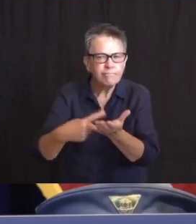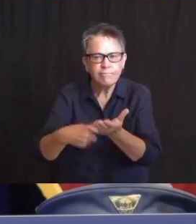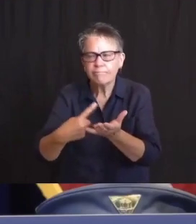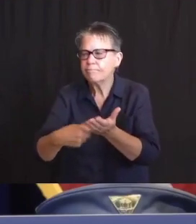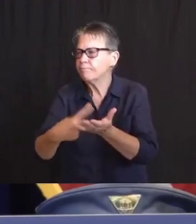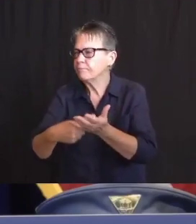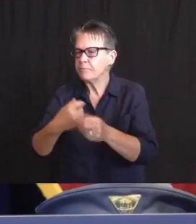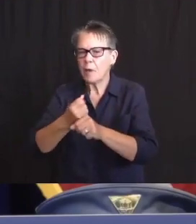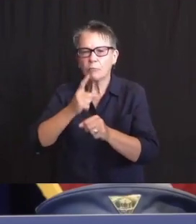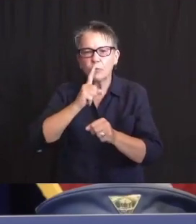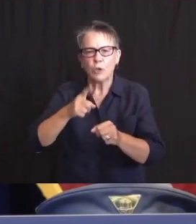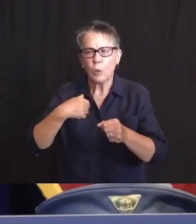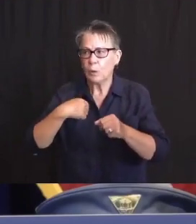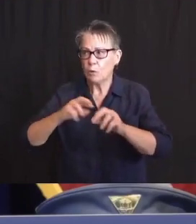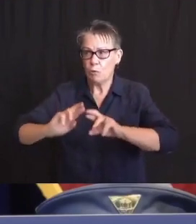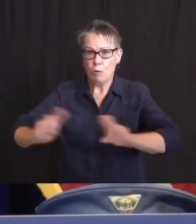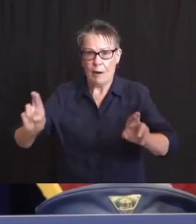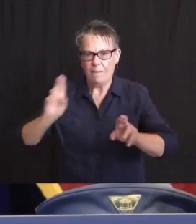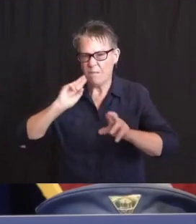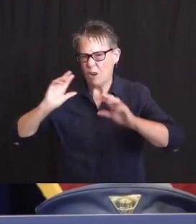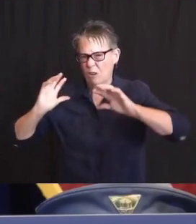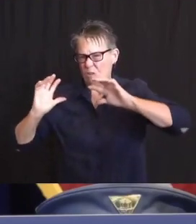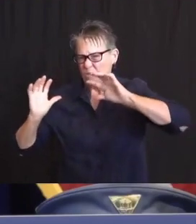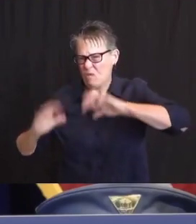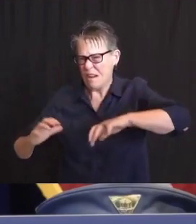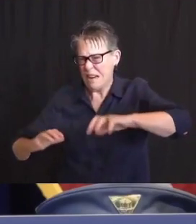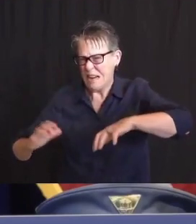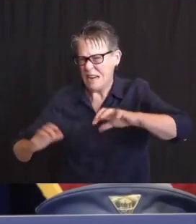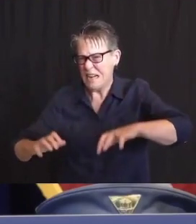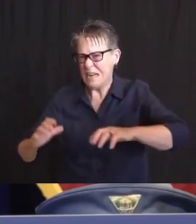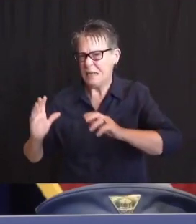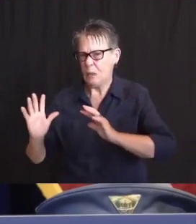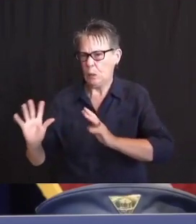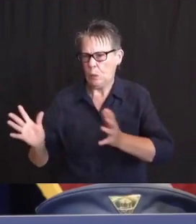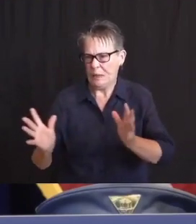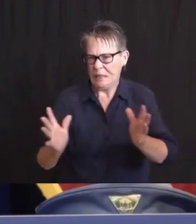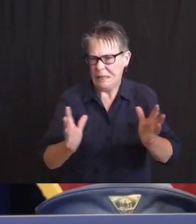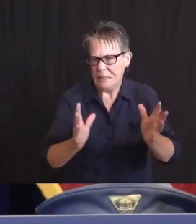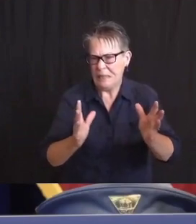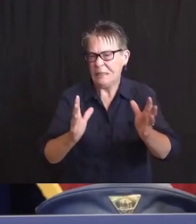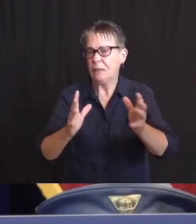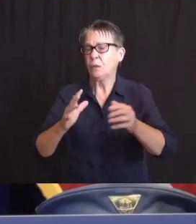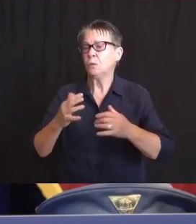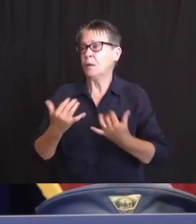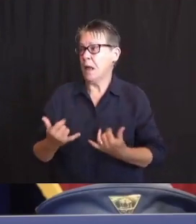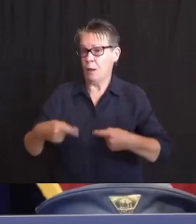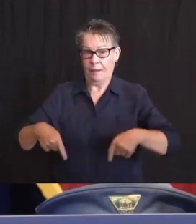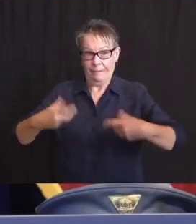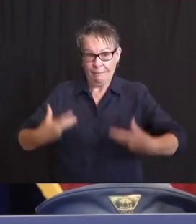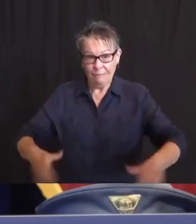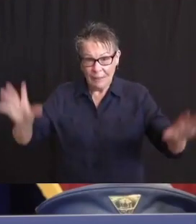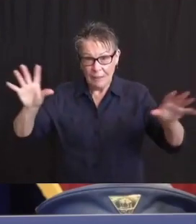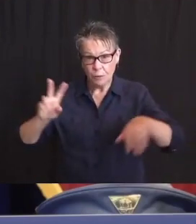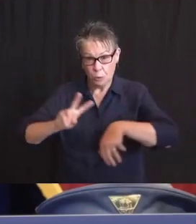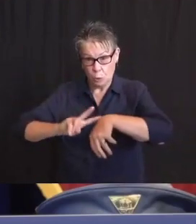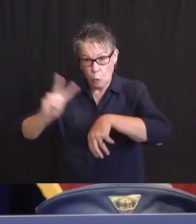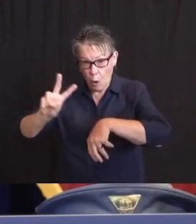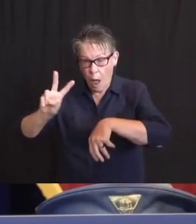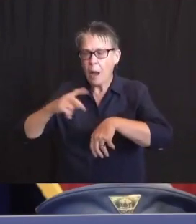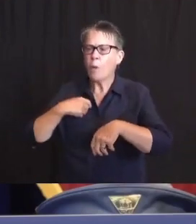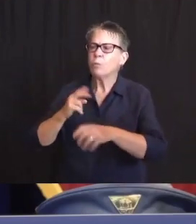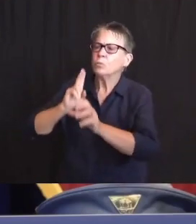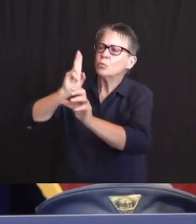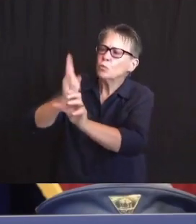At 2 o'clock, if we're done by 2, I will be on with the National Weather Service, and if not, Emergency Management Command will be on. And then at